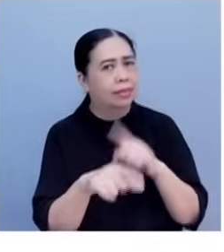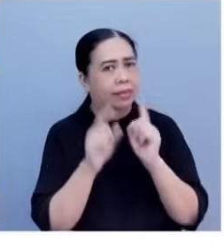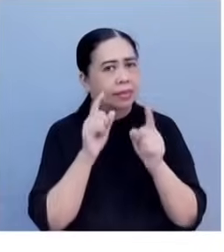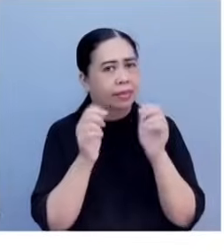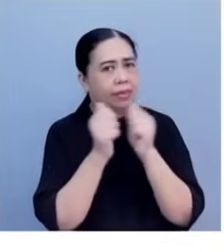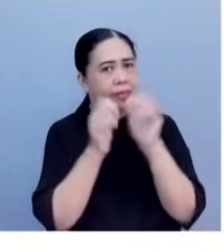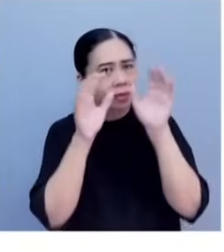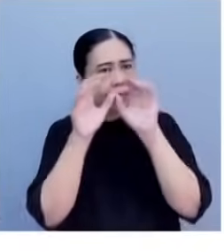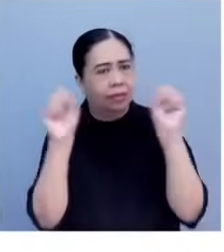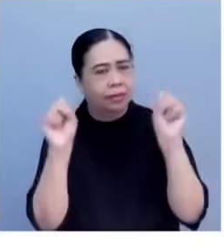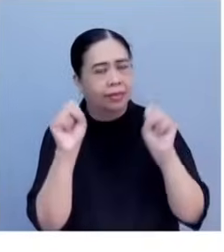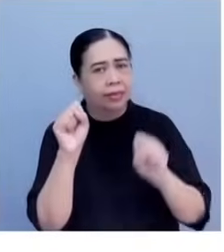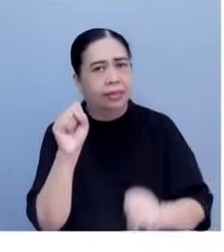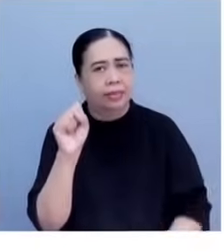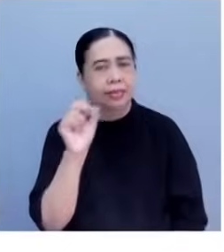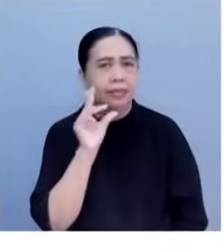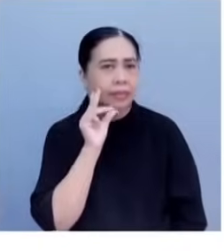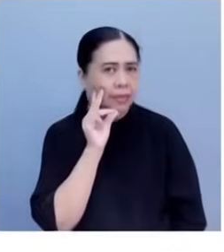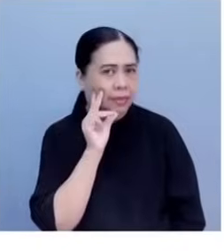Attorney Panalo?